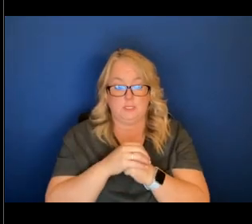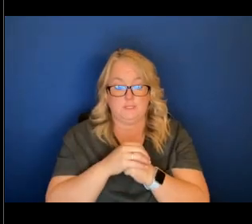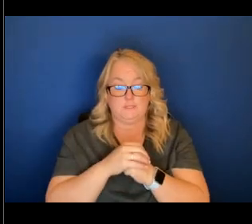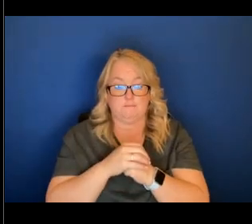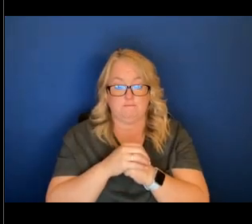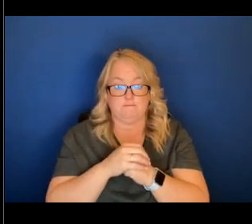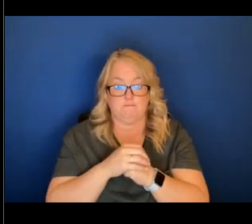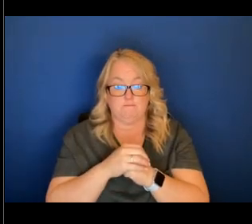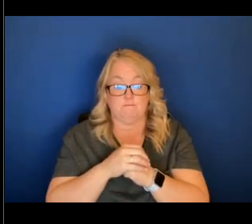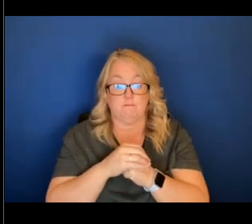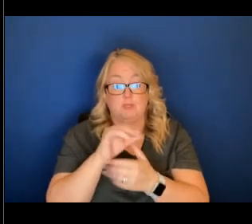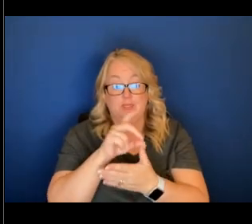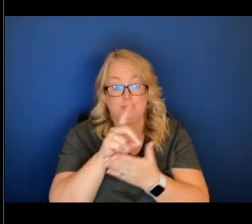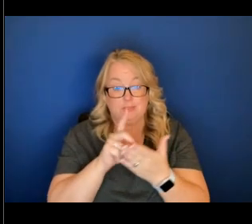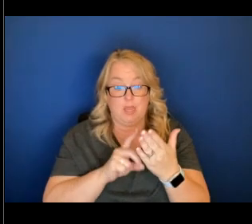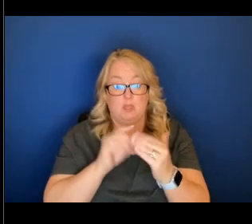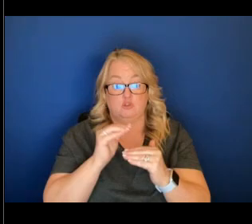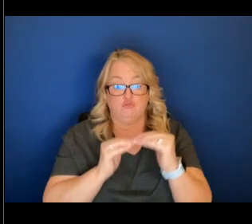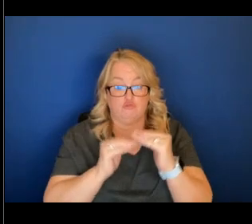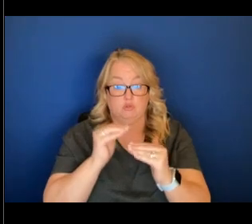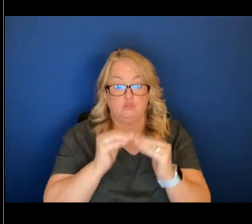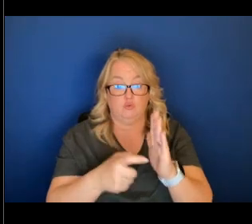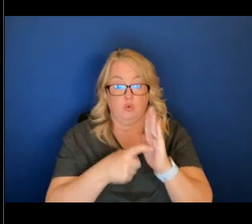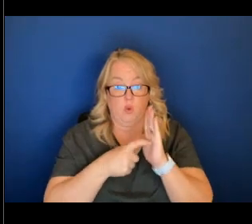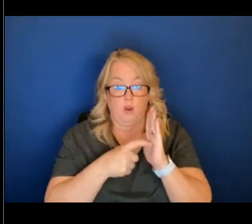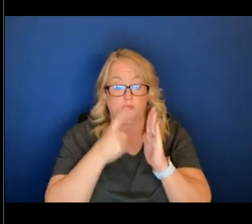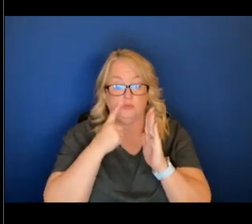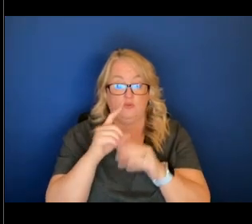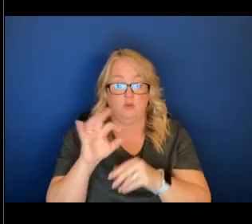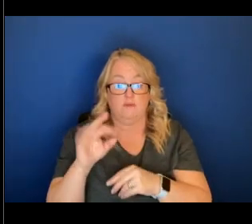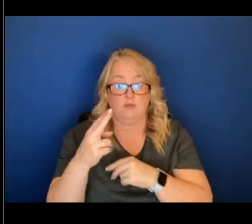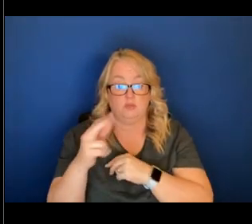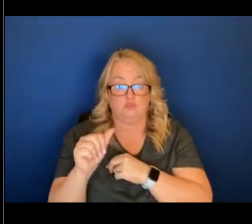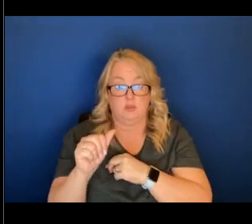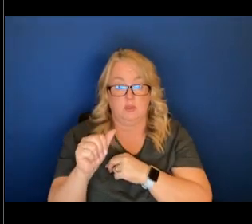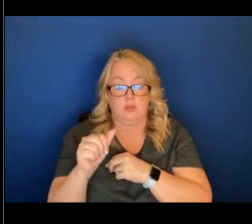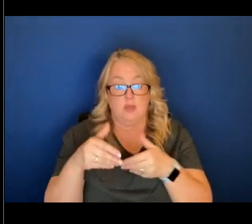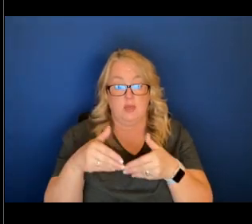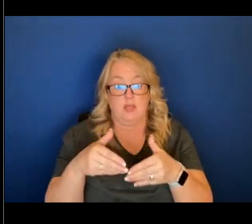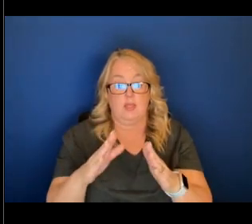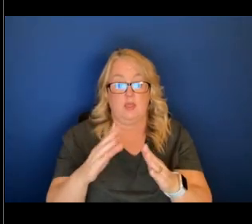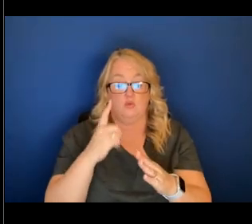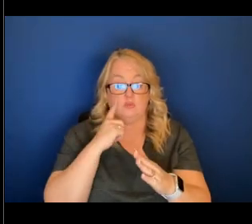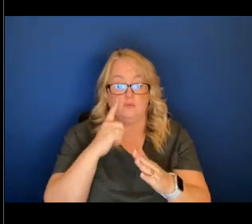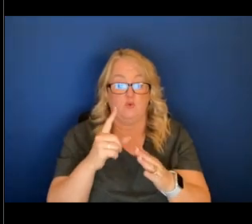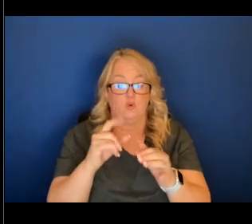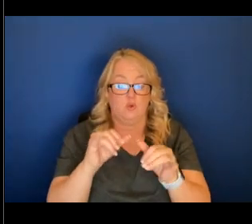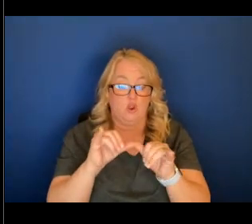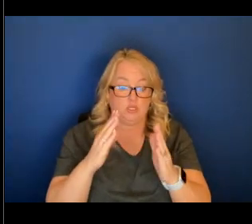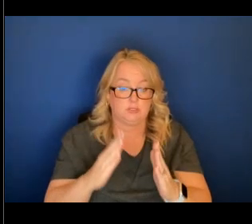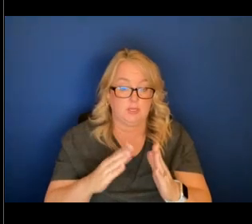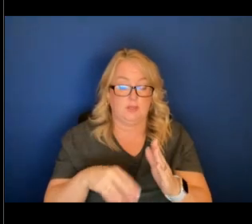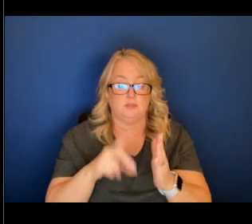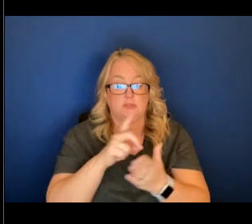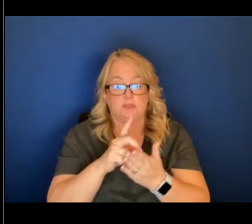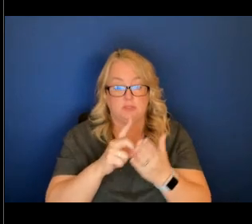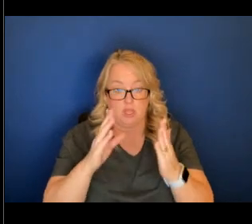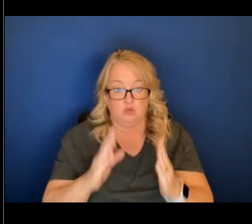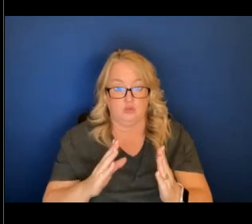The design and construction requirements of the FHA allow architects, designers,